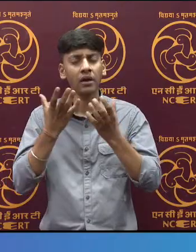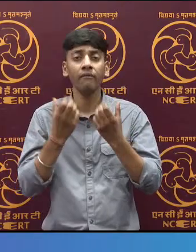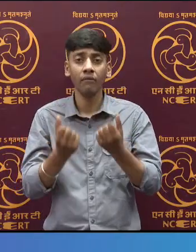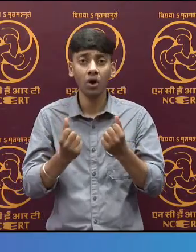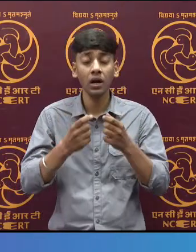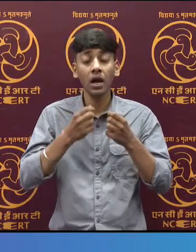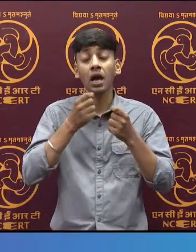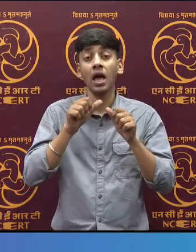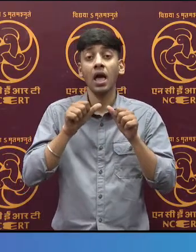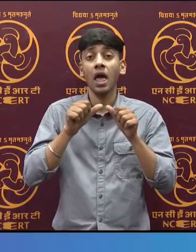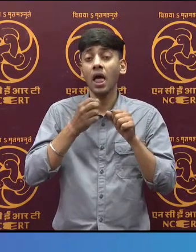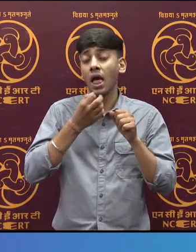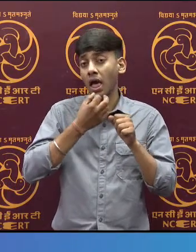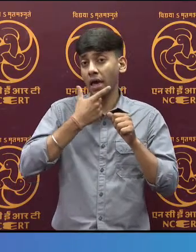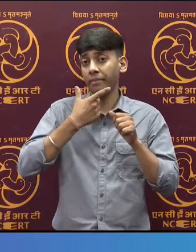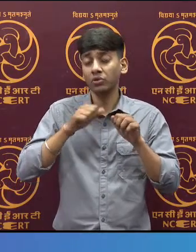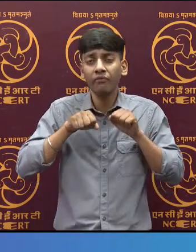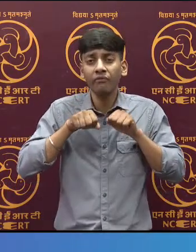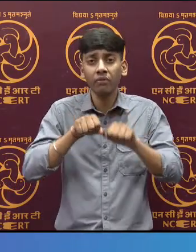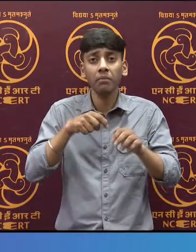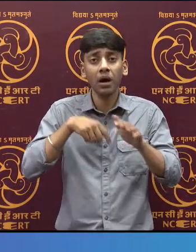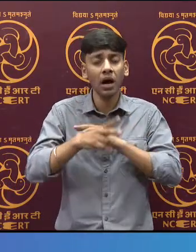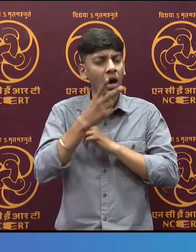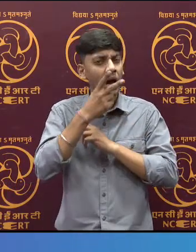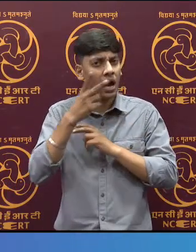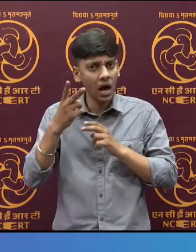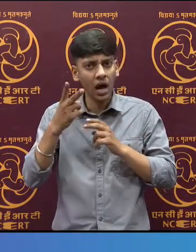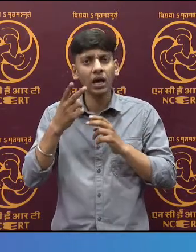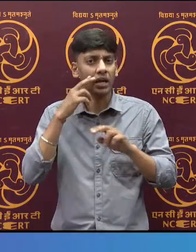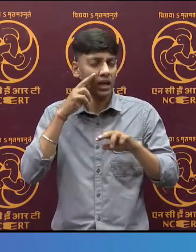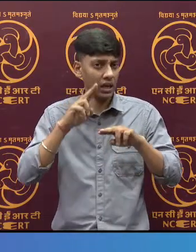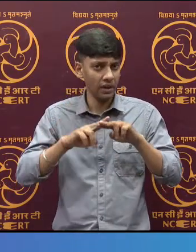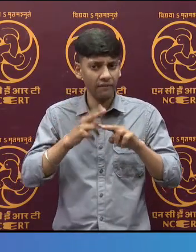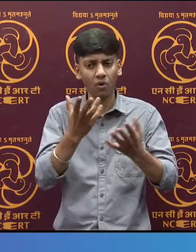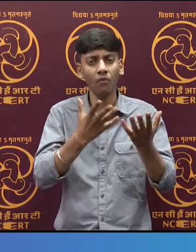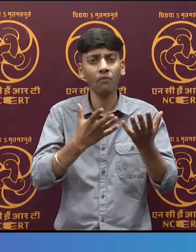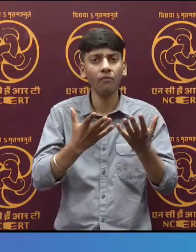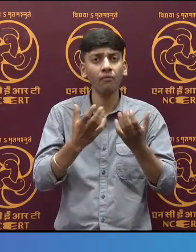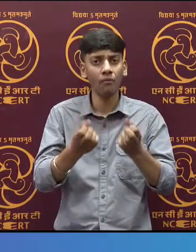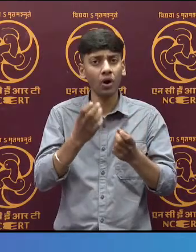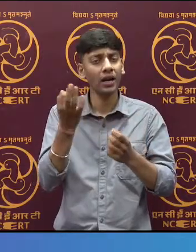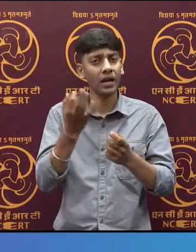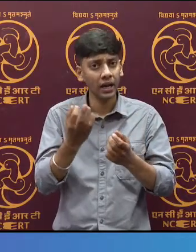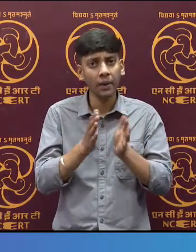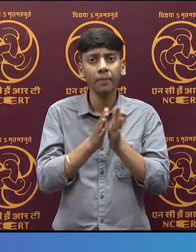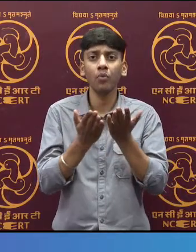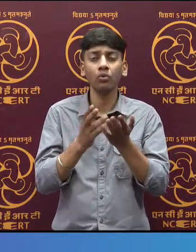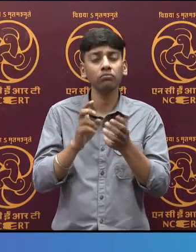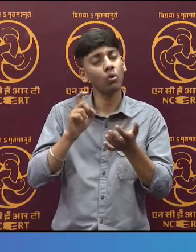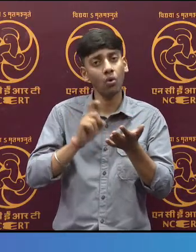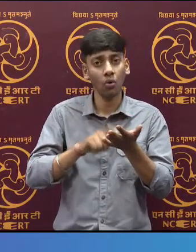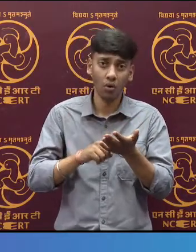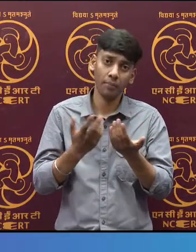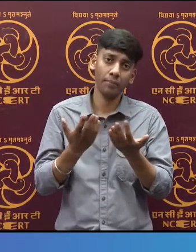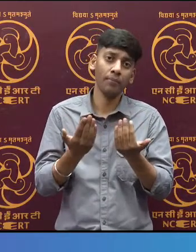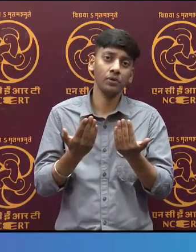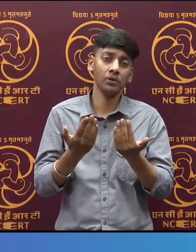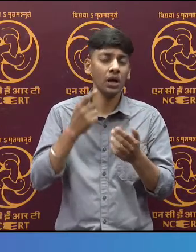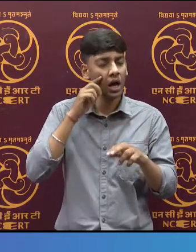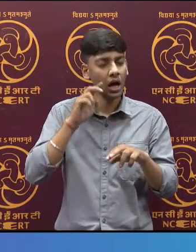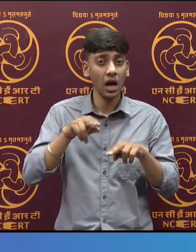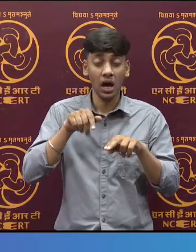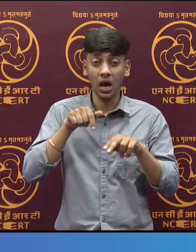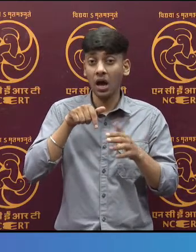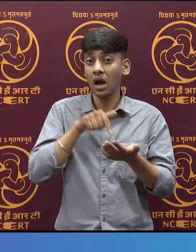Amazon, Flipkart and also on our NCERT official website. So you can also grab it on now. And before I leave,